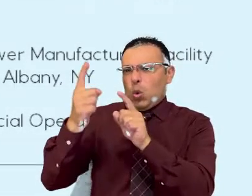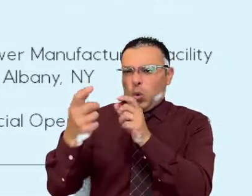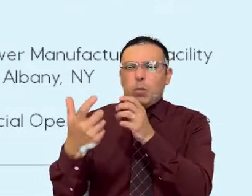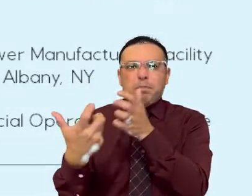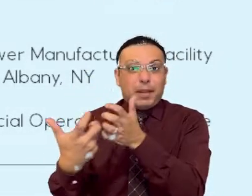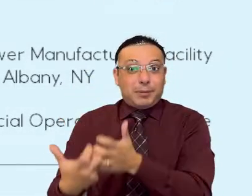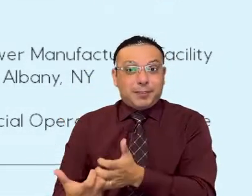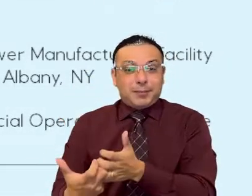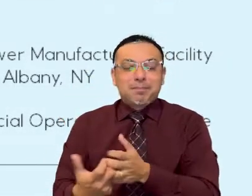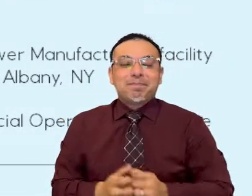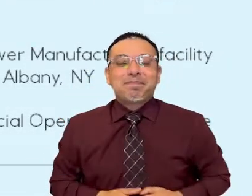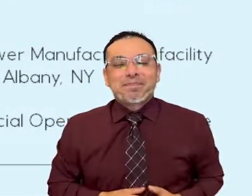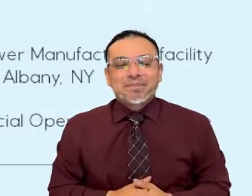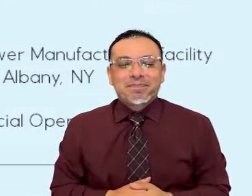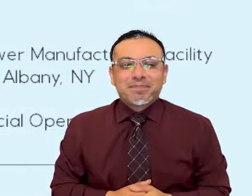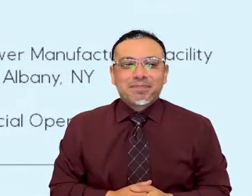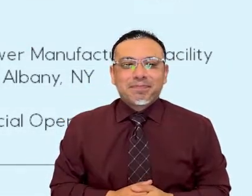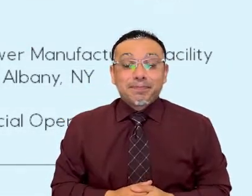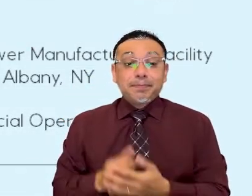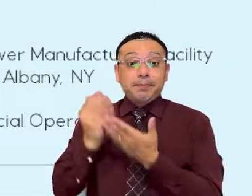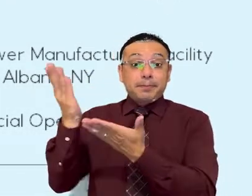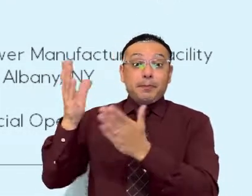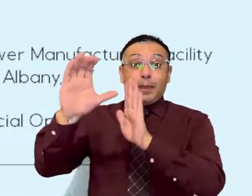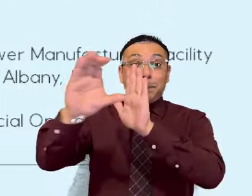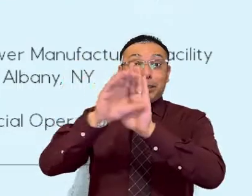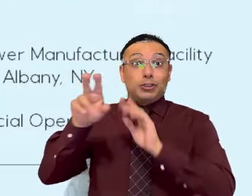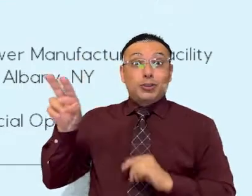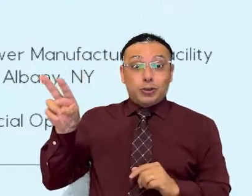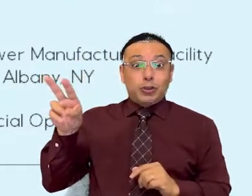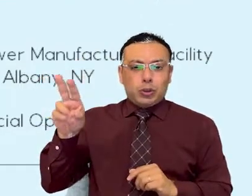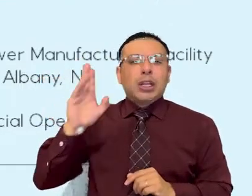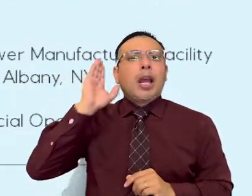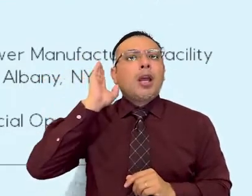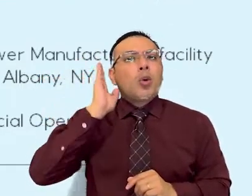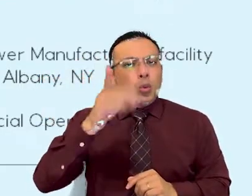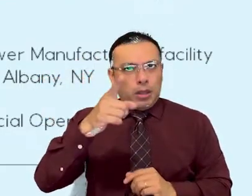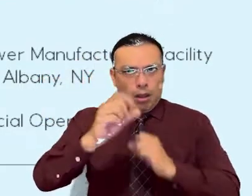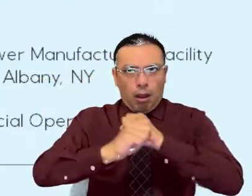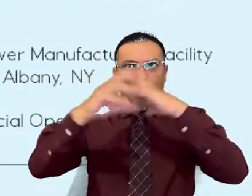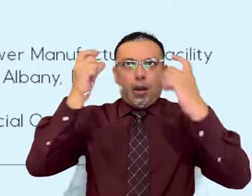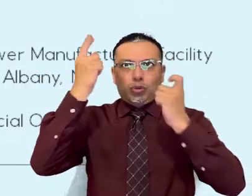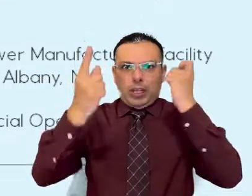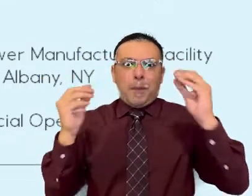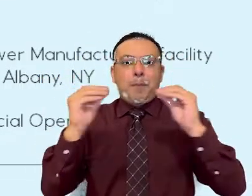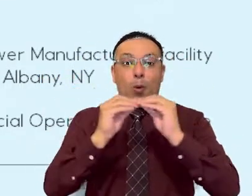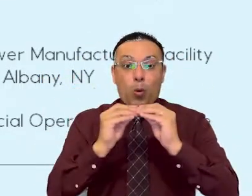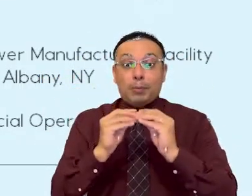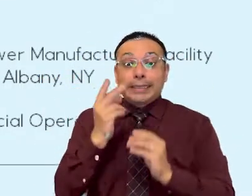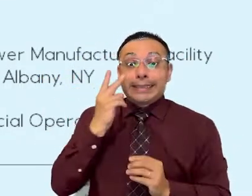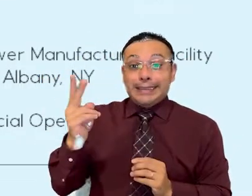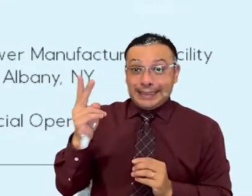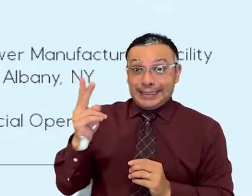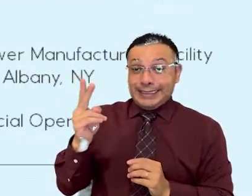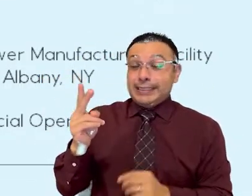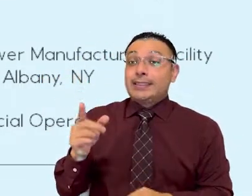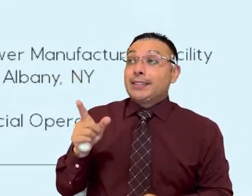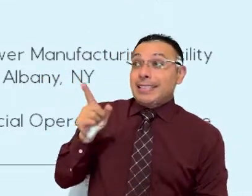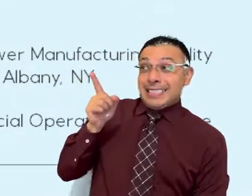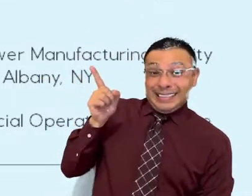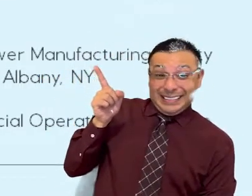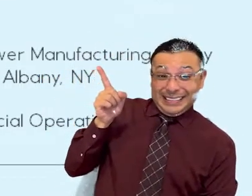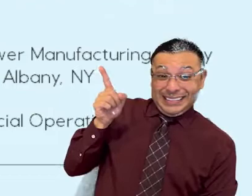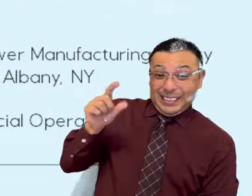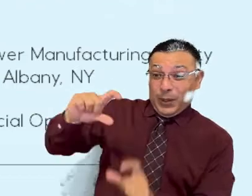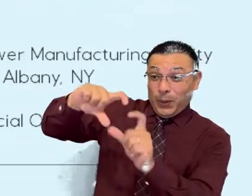All right, so this is probably the most useful image for you here today. The shape on the left is my right.